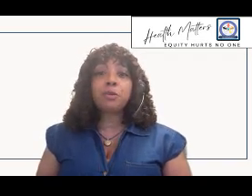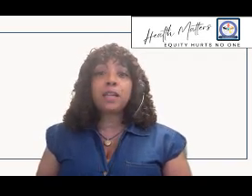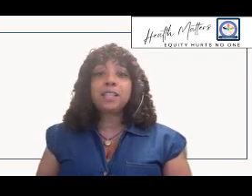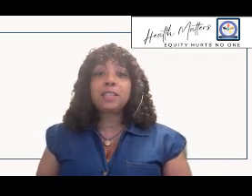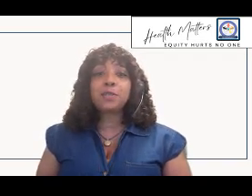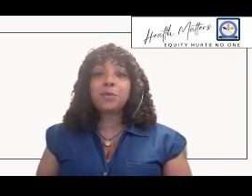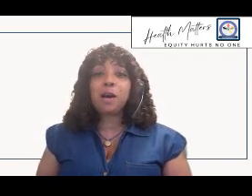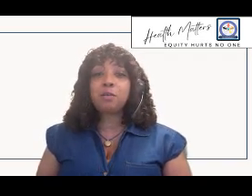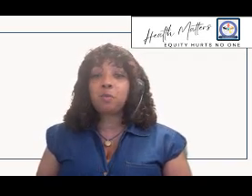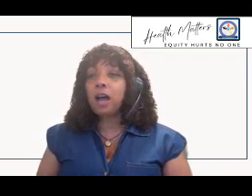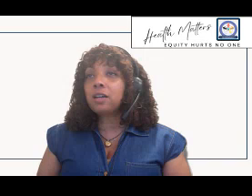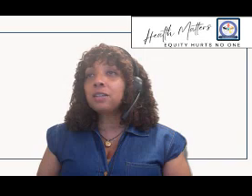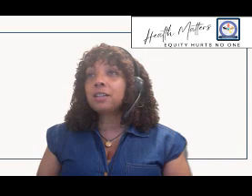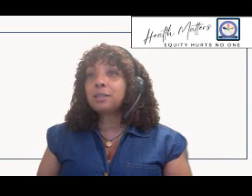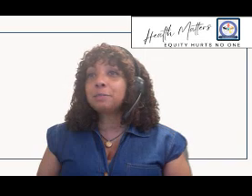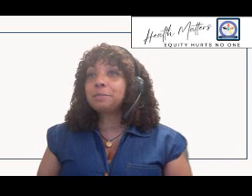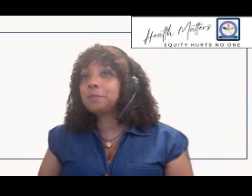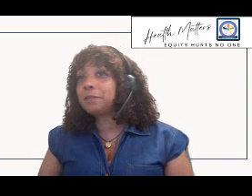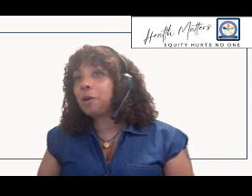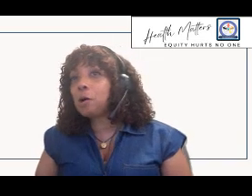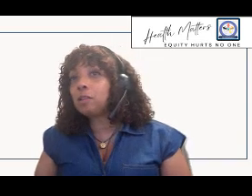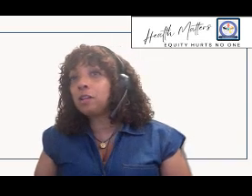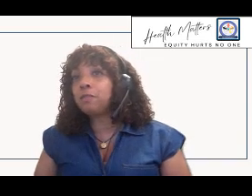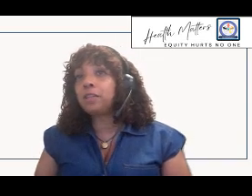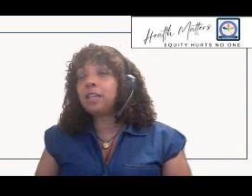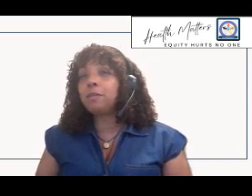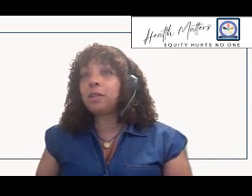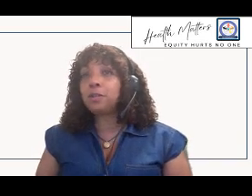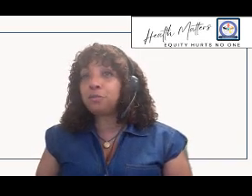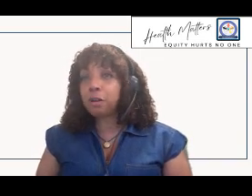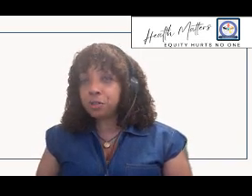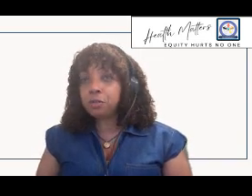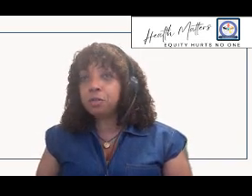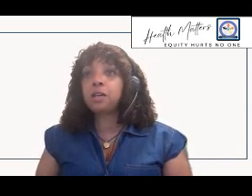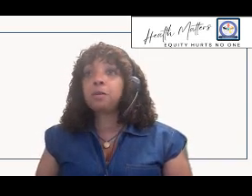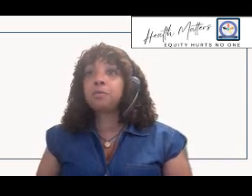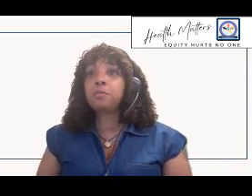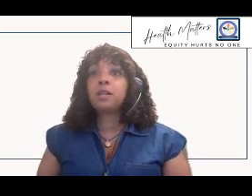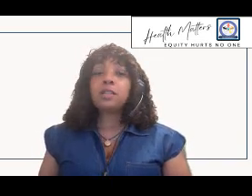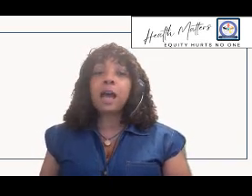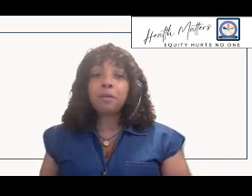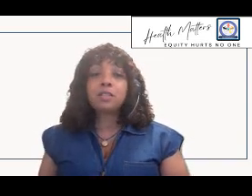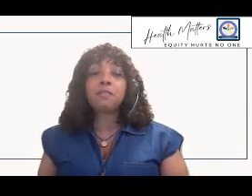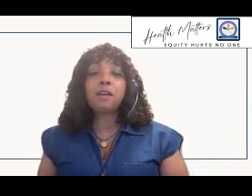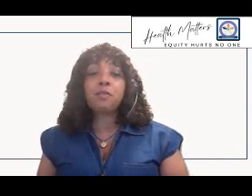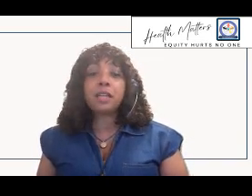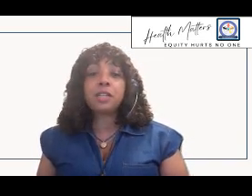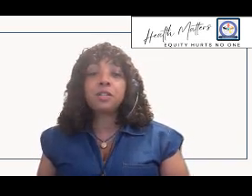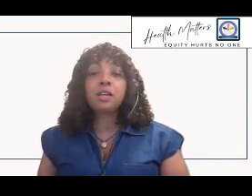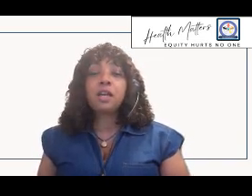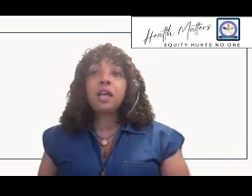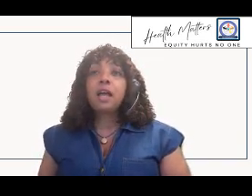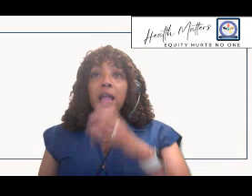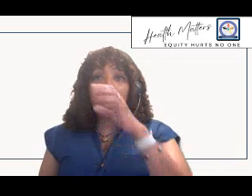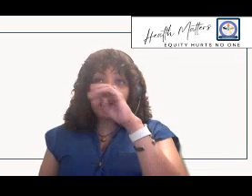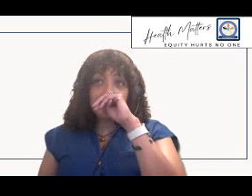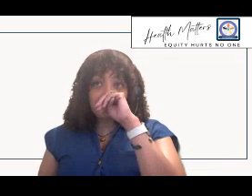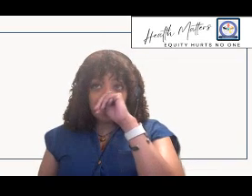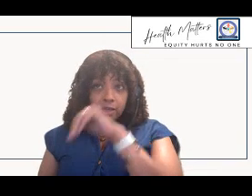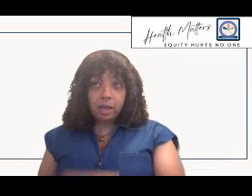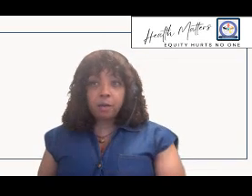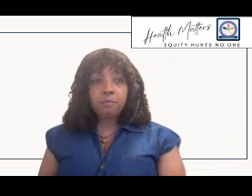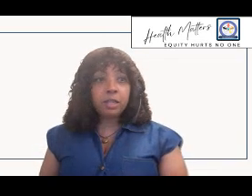refer to it as the schoolhouse rock of all of the instructional topics of conversation.